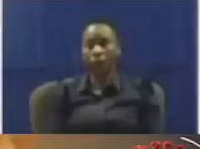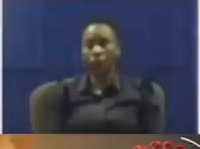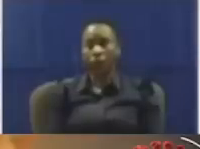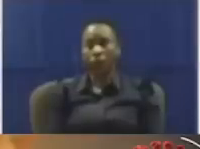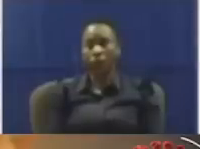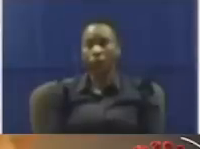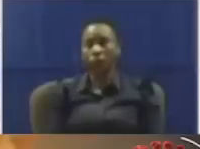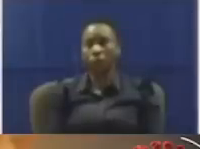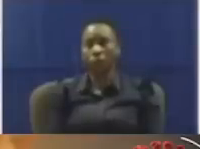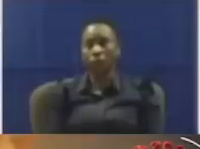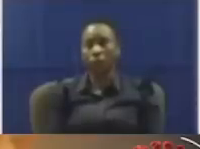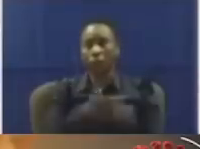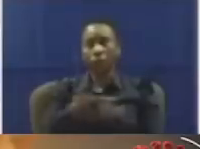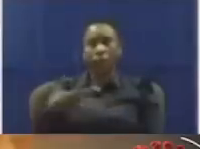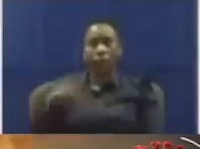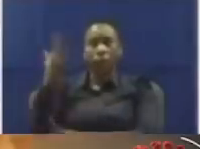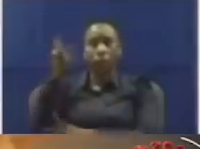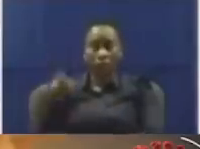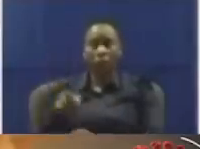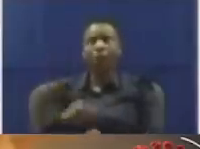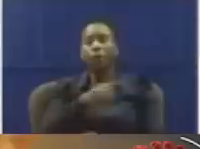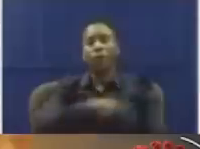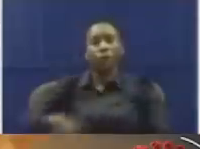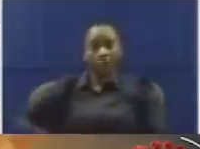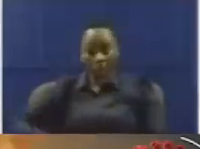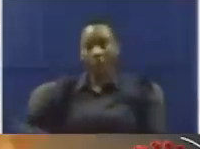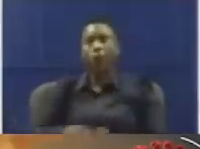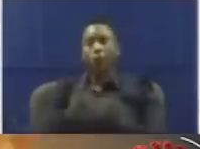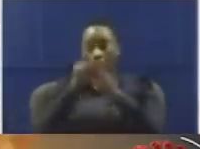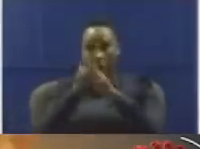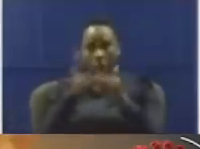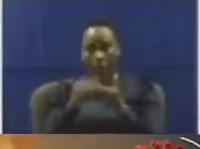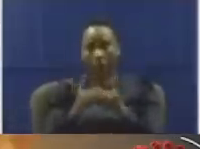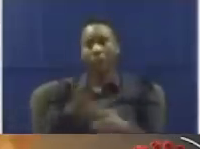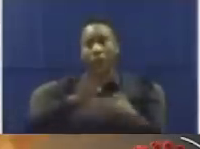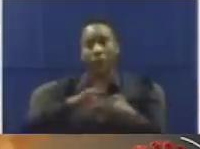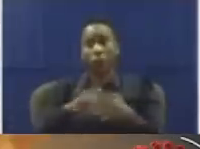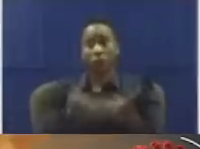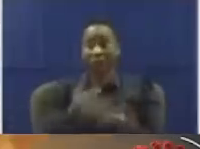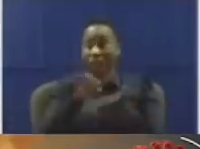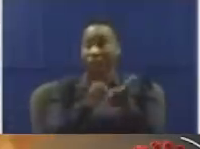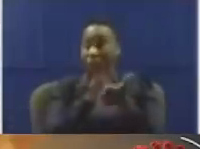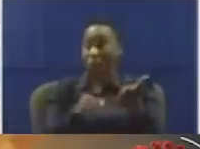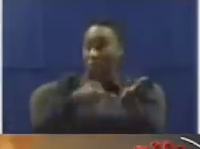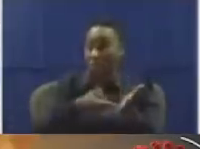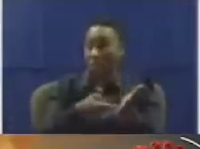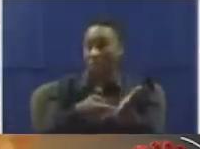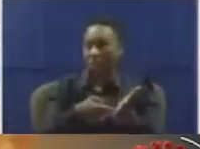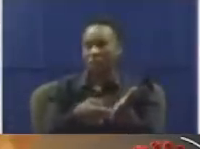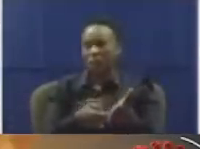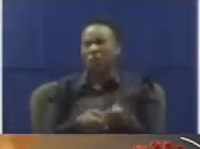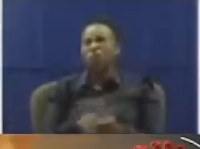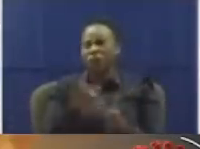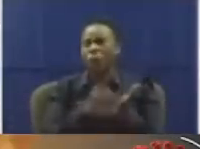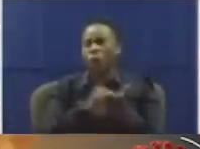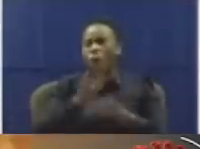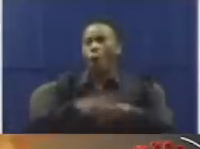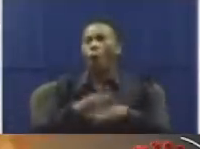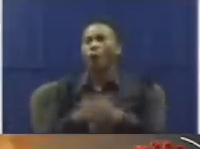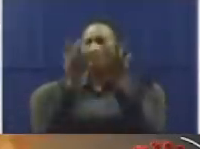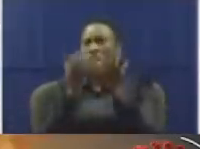Madam Speaker, Mr. President, honourable members, the purpose of today's vote is to vote on the budget of the